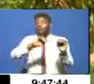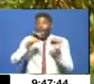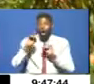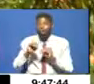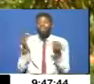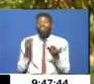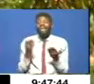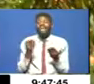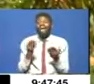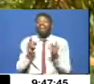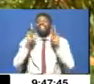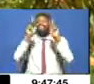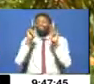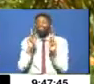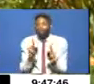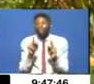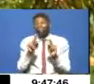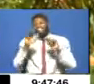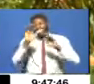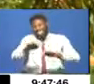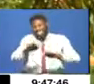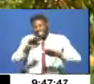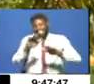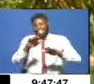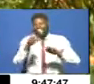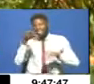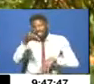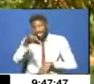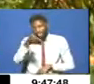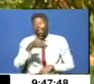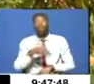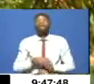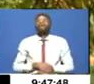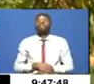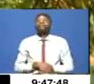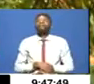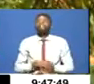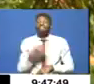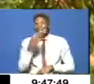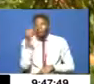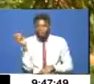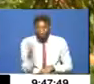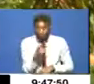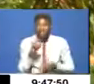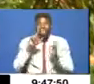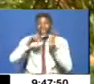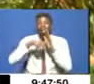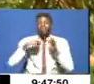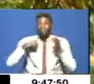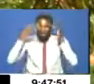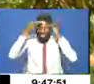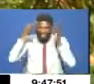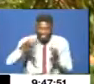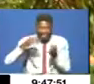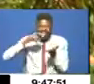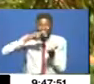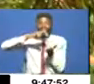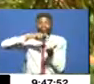was provincial veterinary officer there for about 3 months, but I decided to resign. The reason